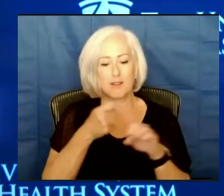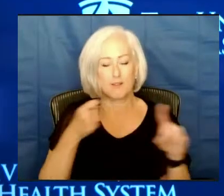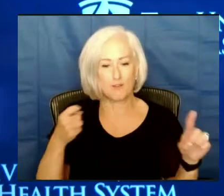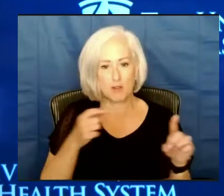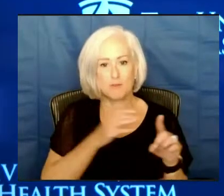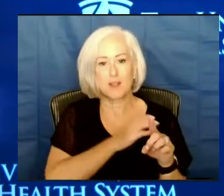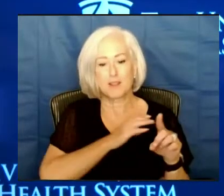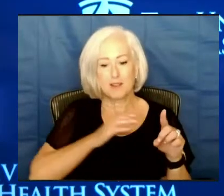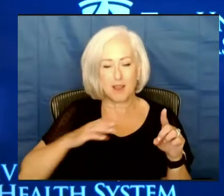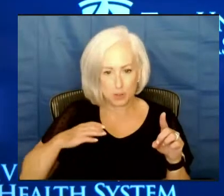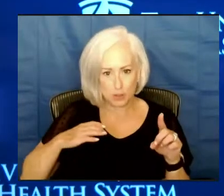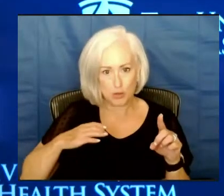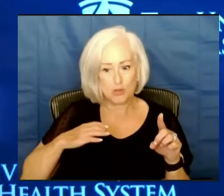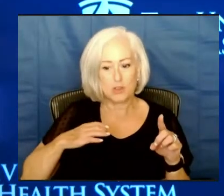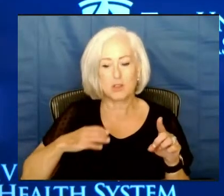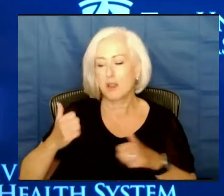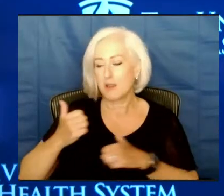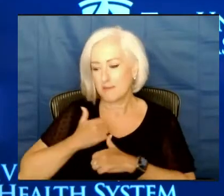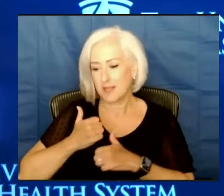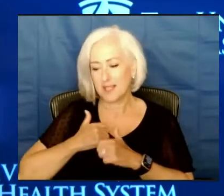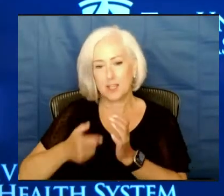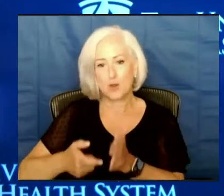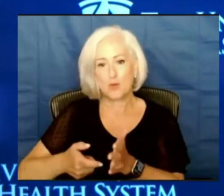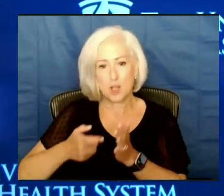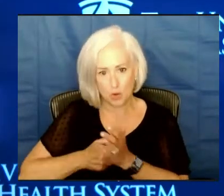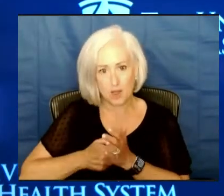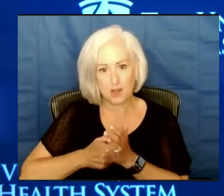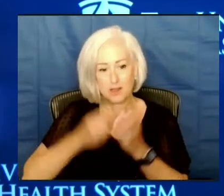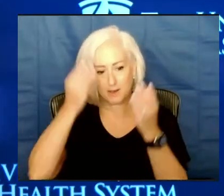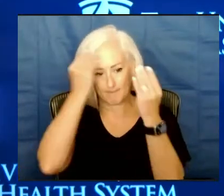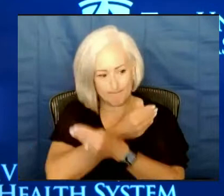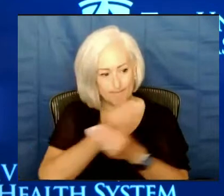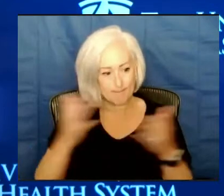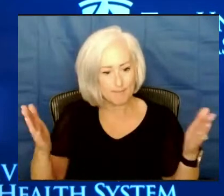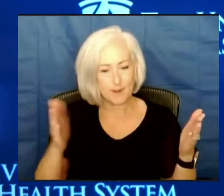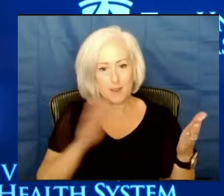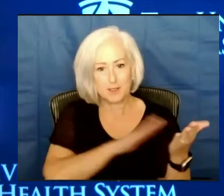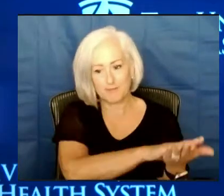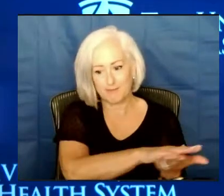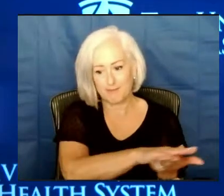military necessity, I invoke the considerate judgment of mankind,